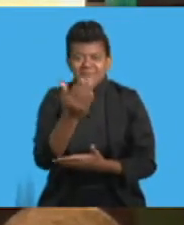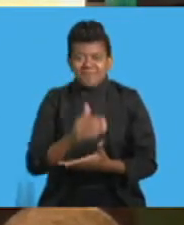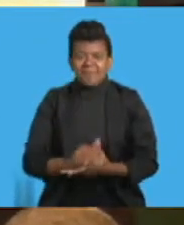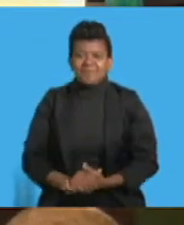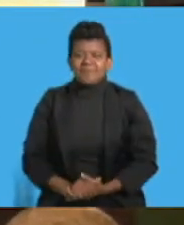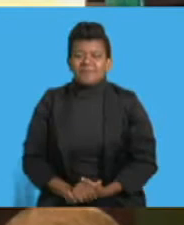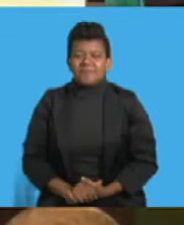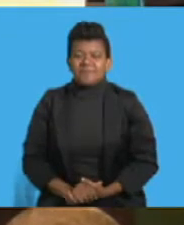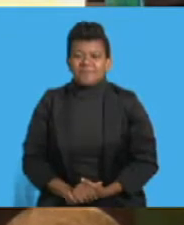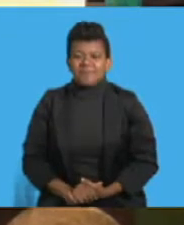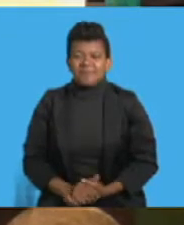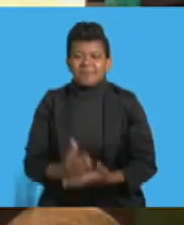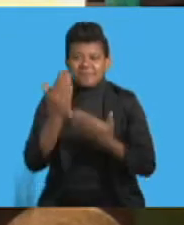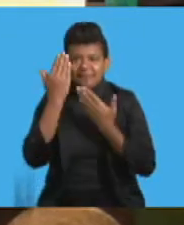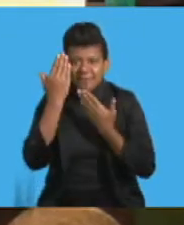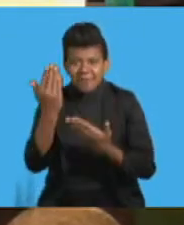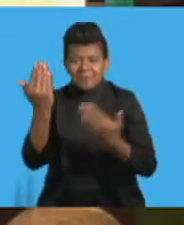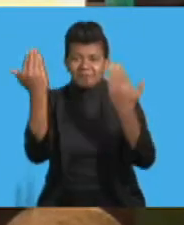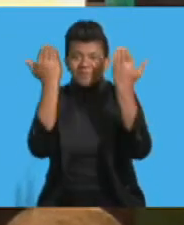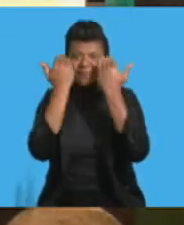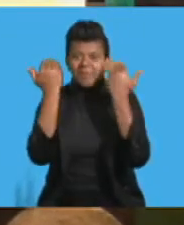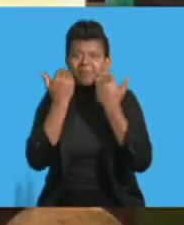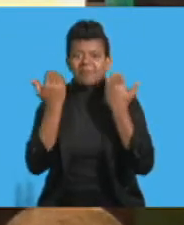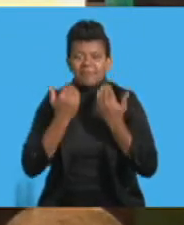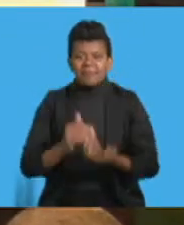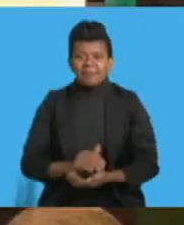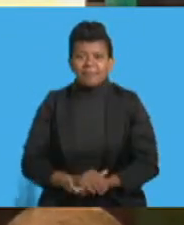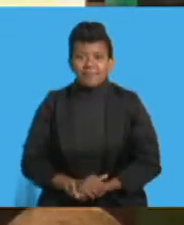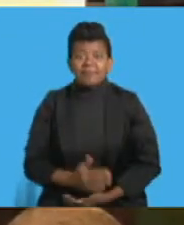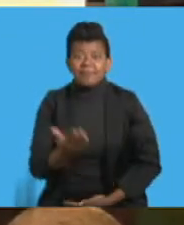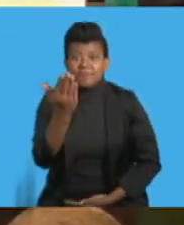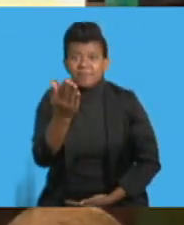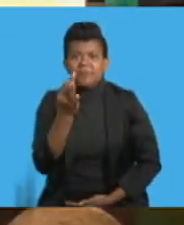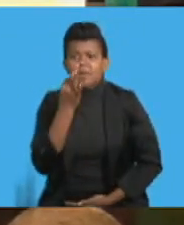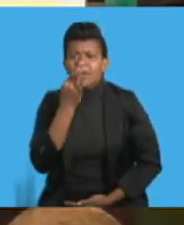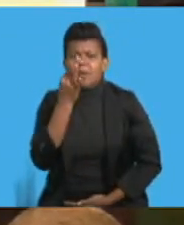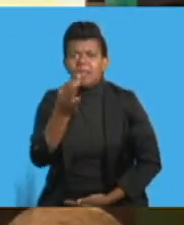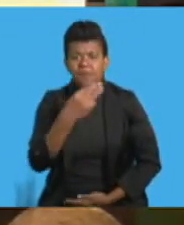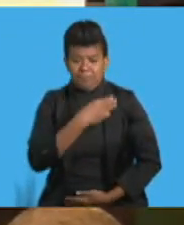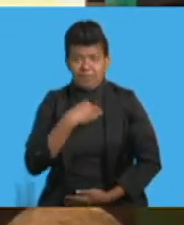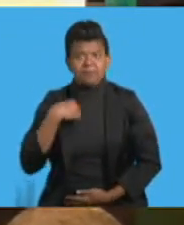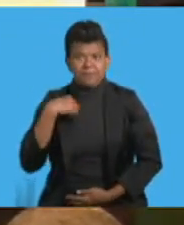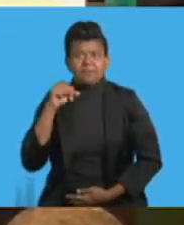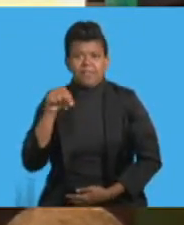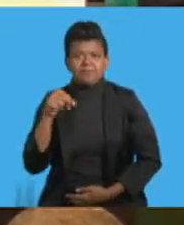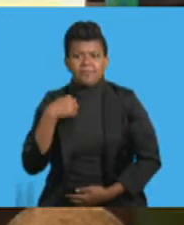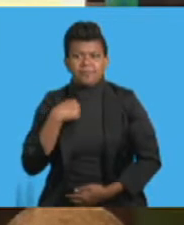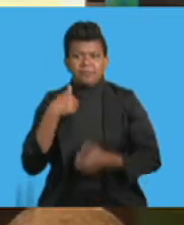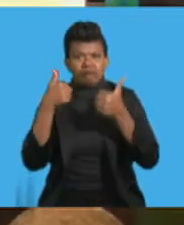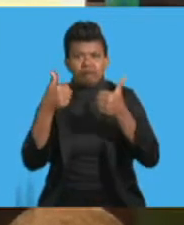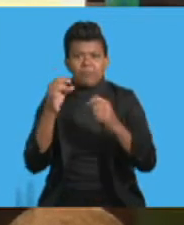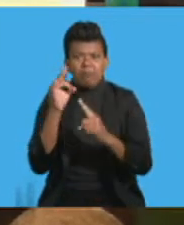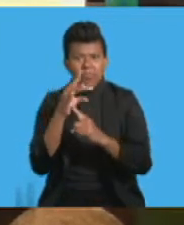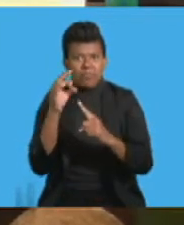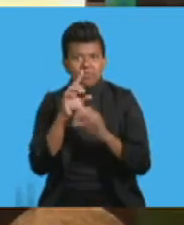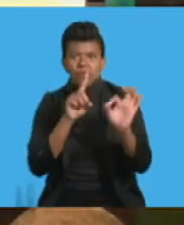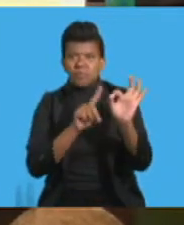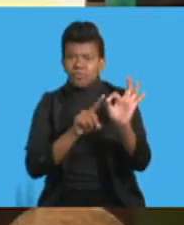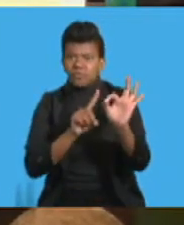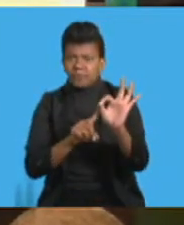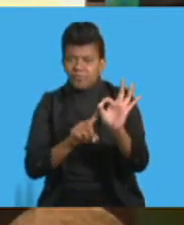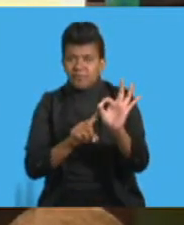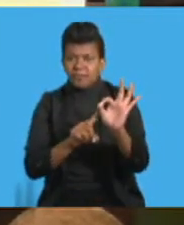Honorable Speaker, Honorable Member has asked a very relevant and pertinent question, given the importance